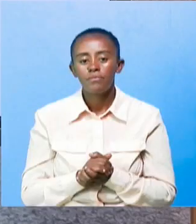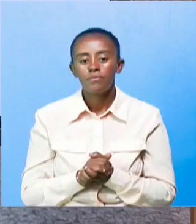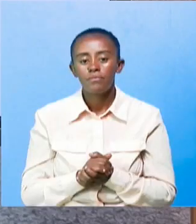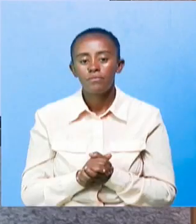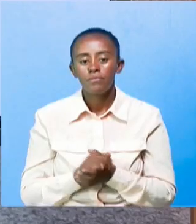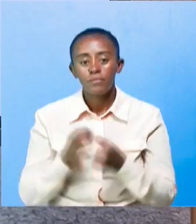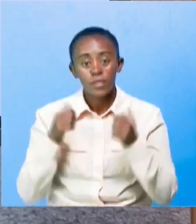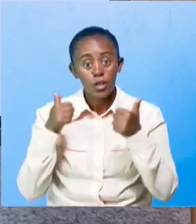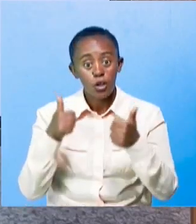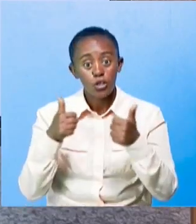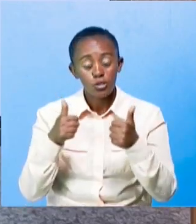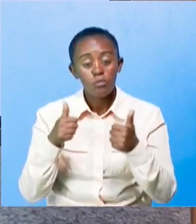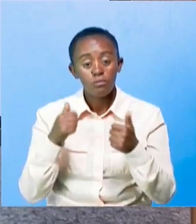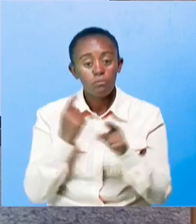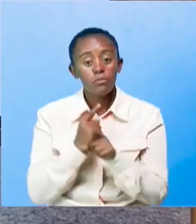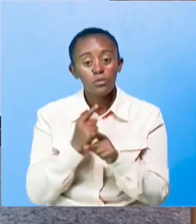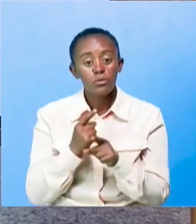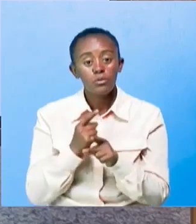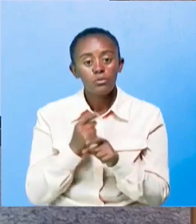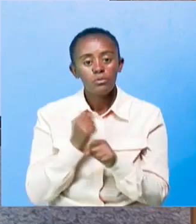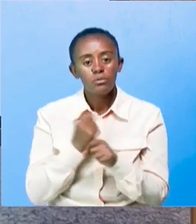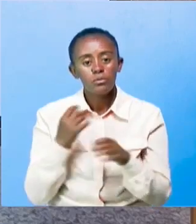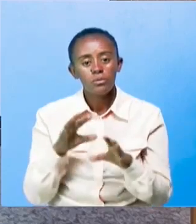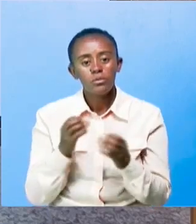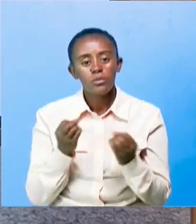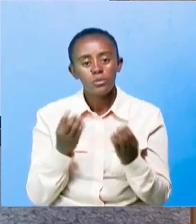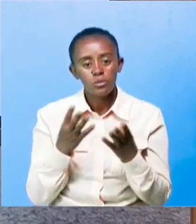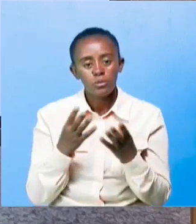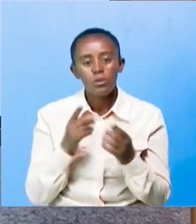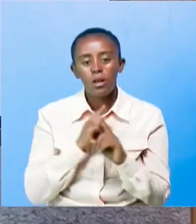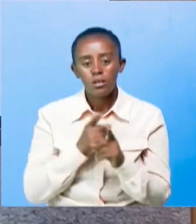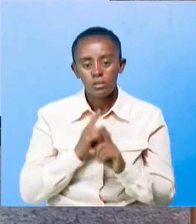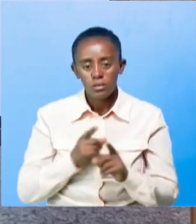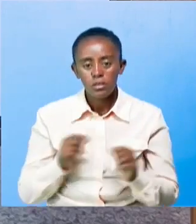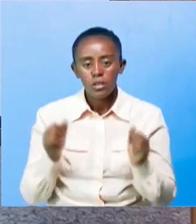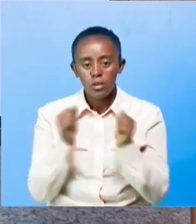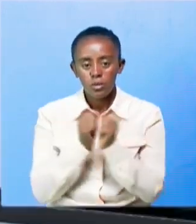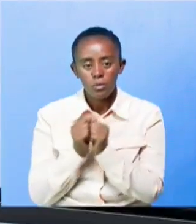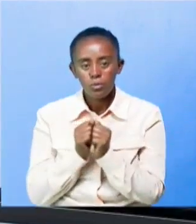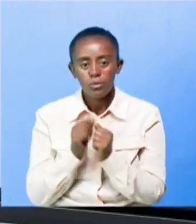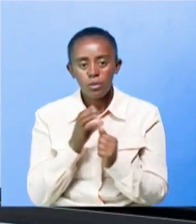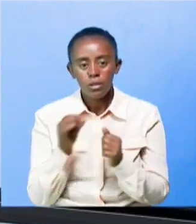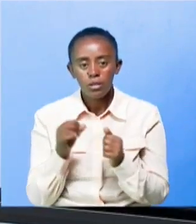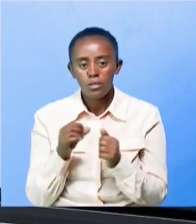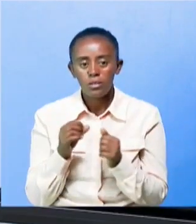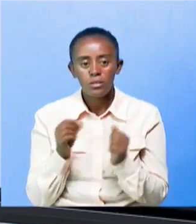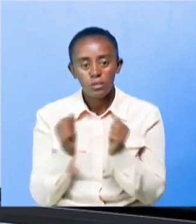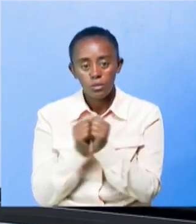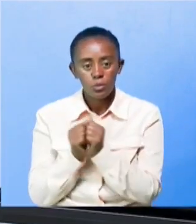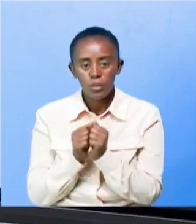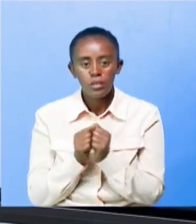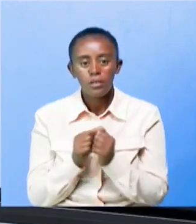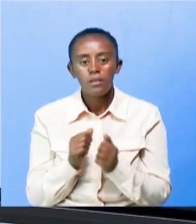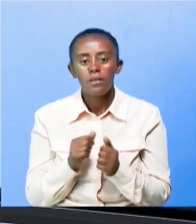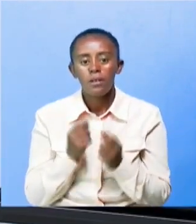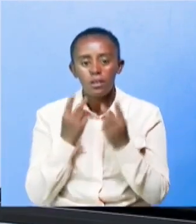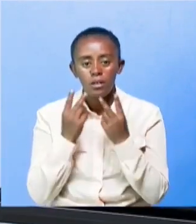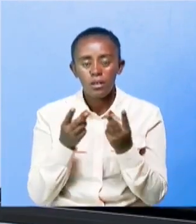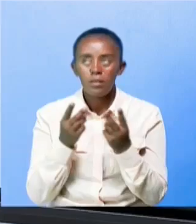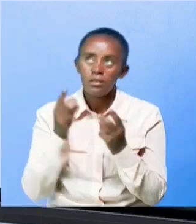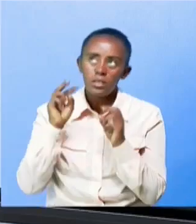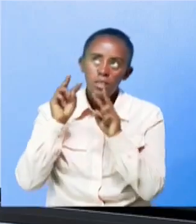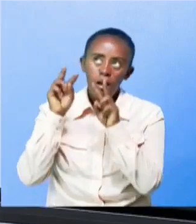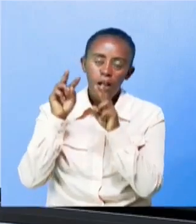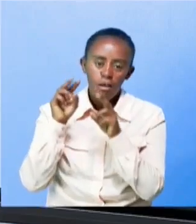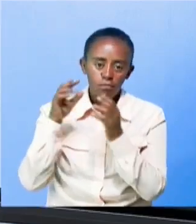Great job. I'm sure you did so many answers together, and let's do it together. Look at the